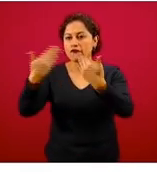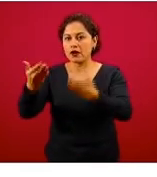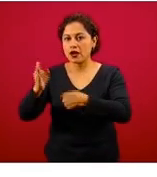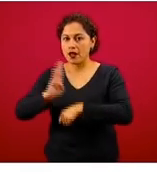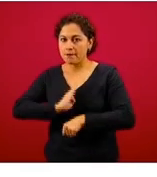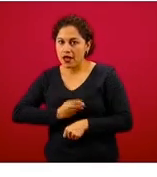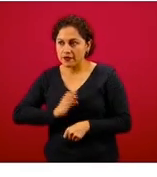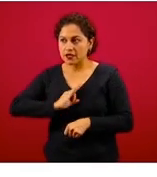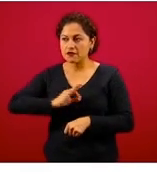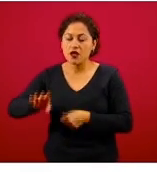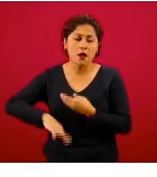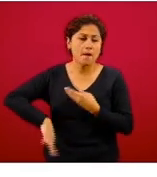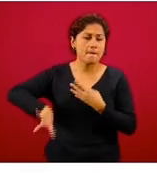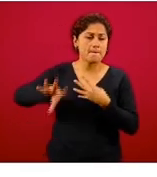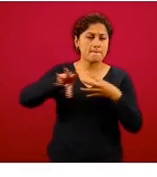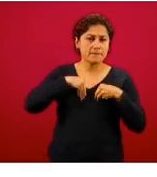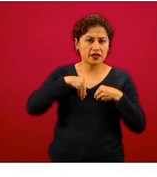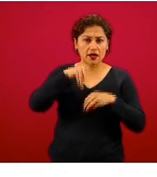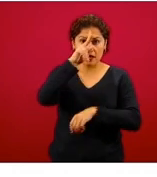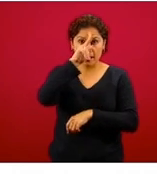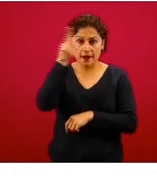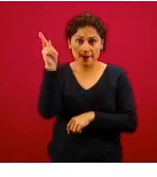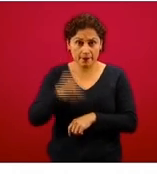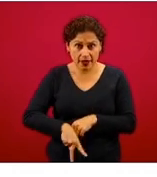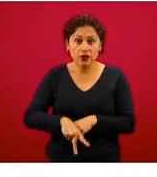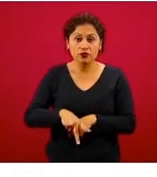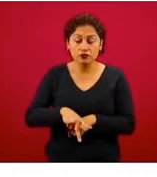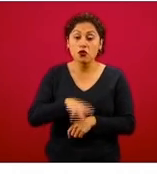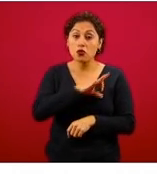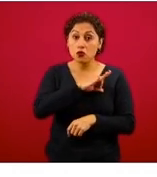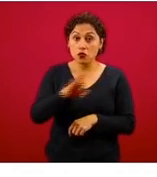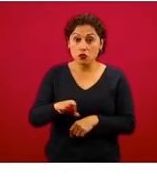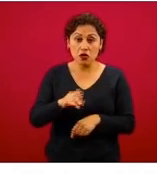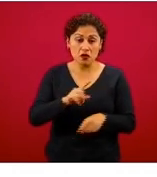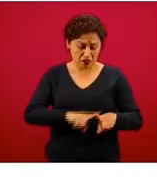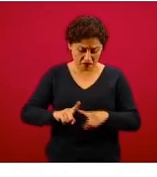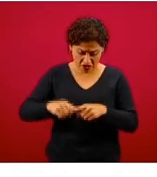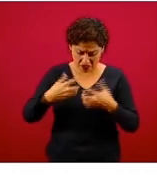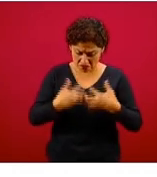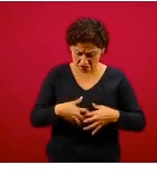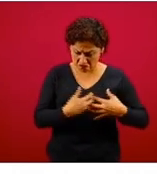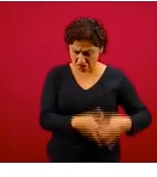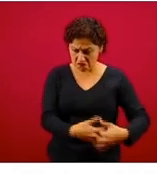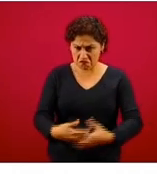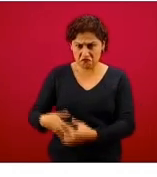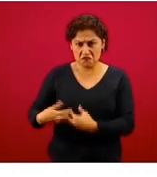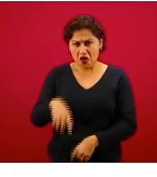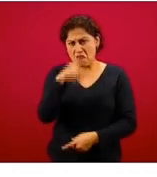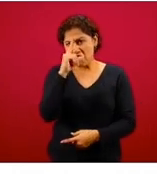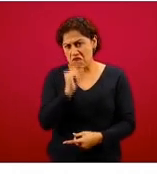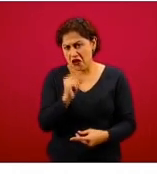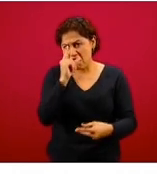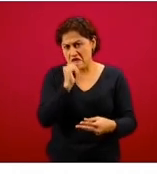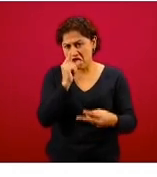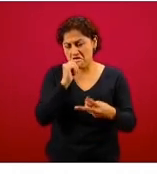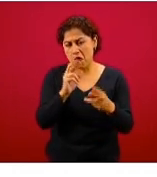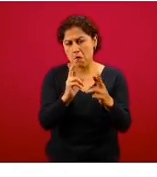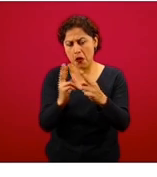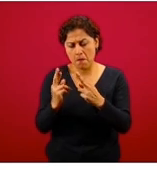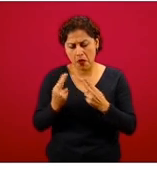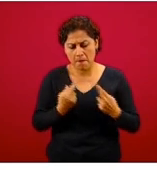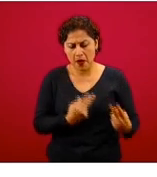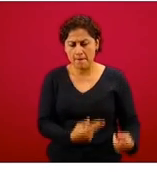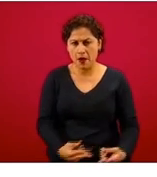pre-existing health corazón, del conditions pulmón of y the hasta patients. del cerebro. It can, of Aquí course, entra lead otro gran to sistema de eventual coagulación organ intravascular, failure, lo